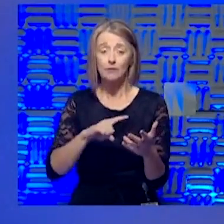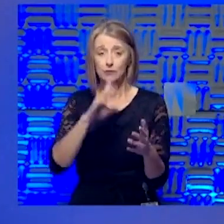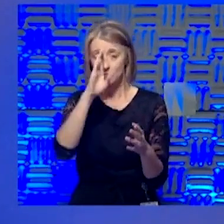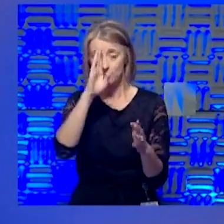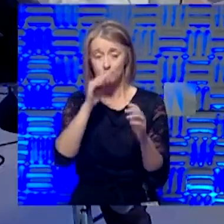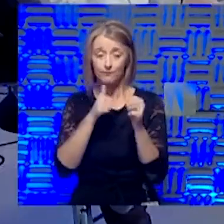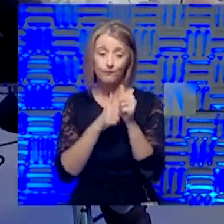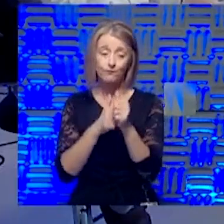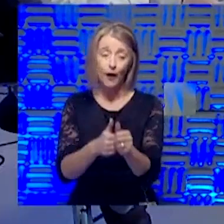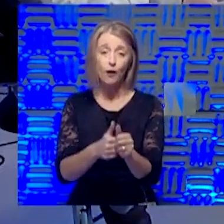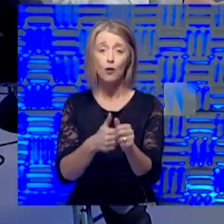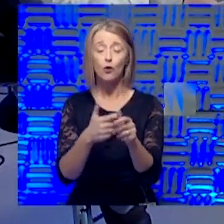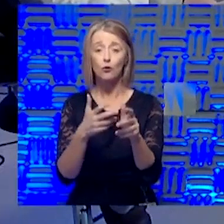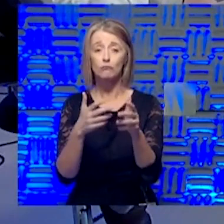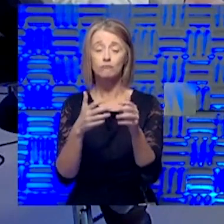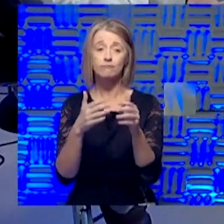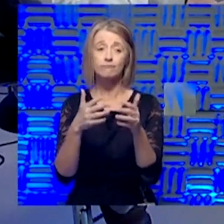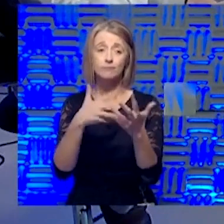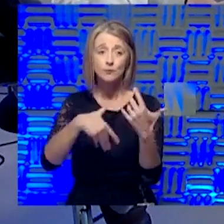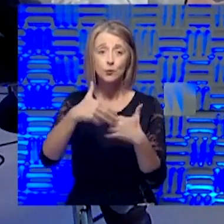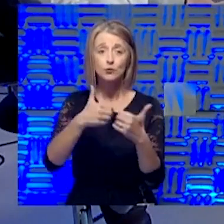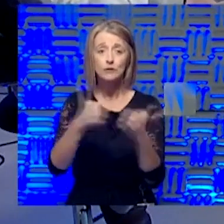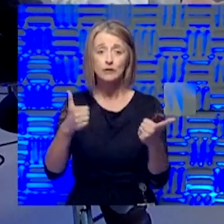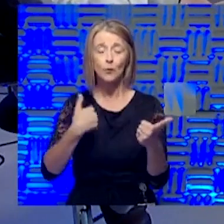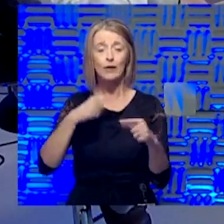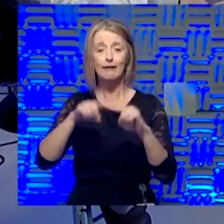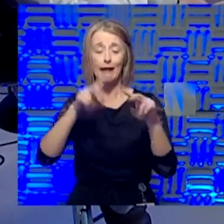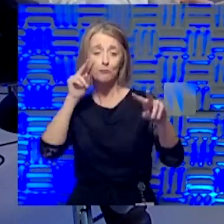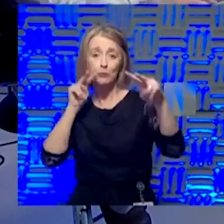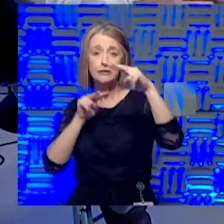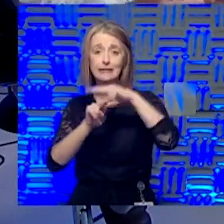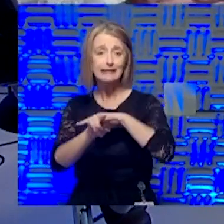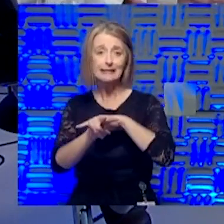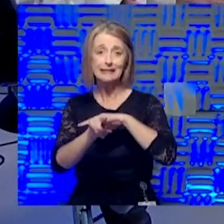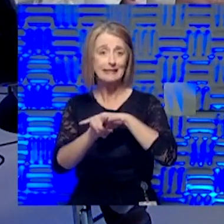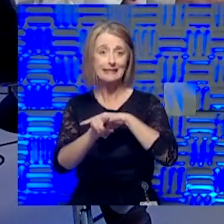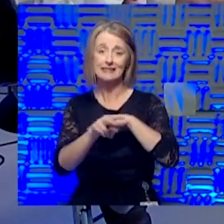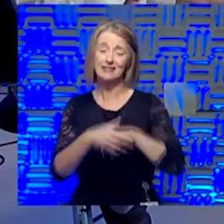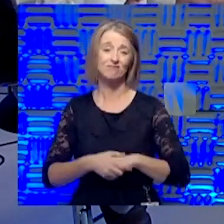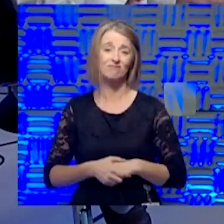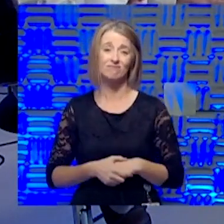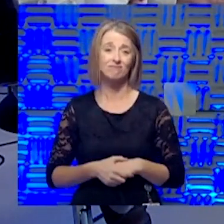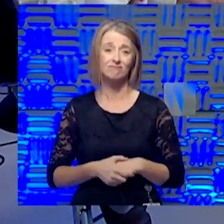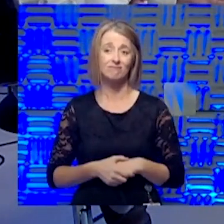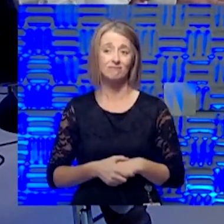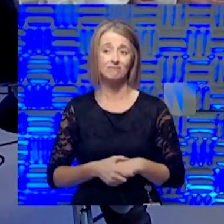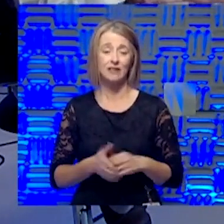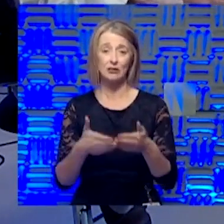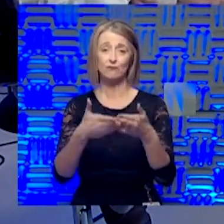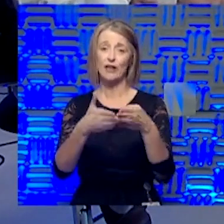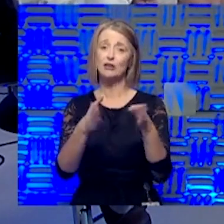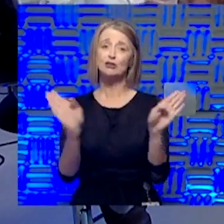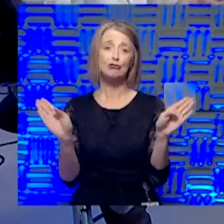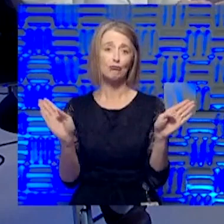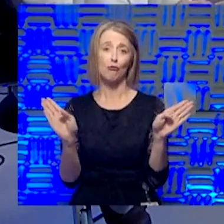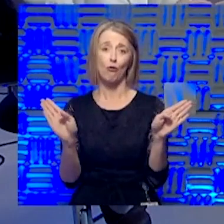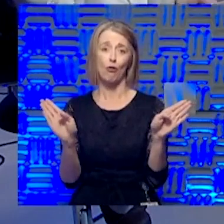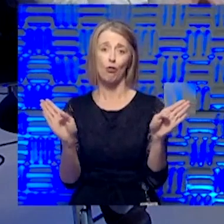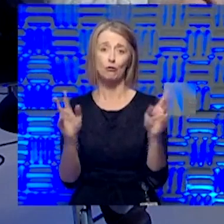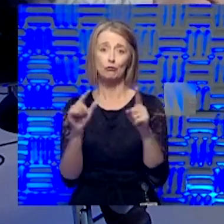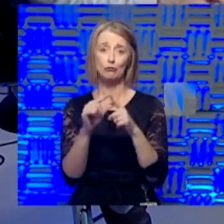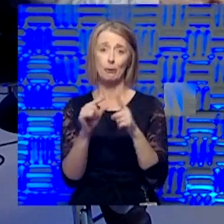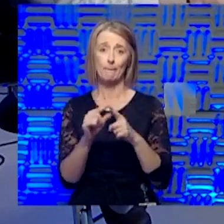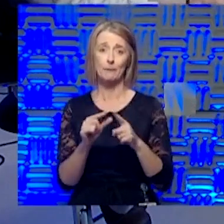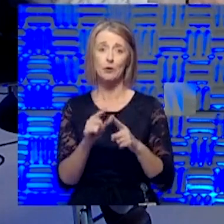could be us. And we just don't have a way to predict, other than the general broad terms that we know of,